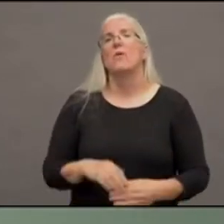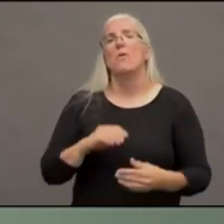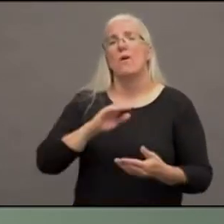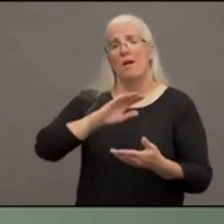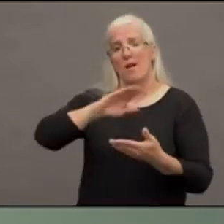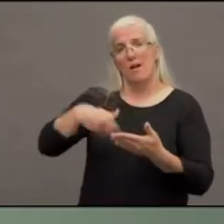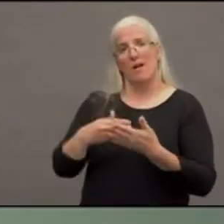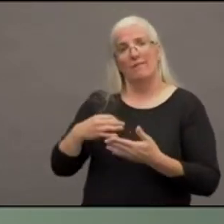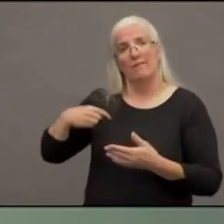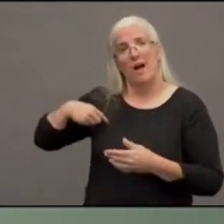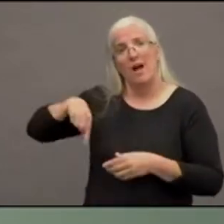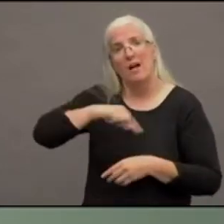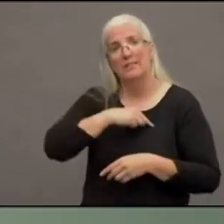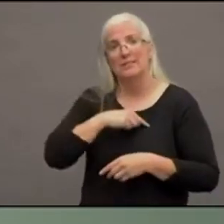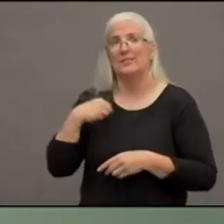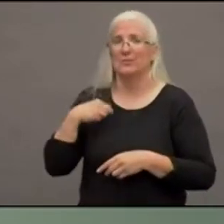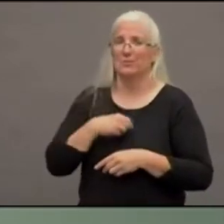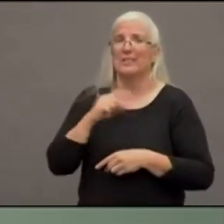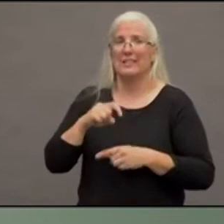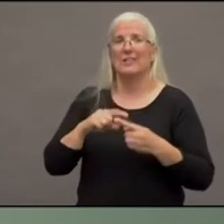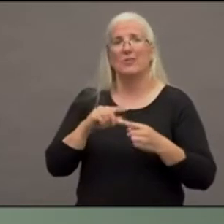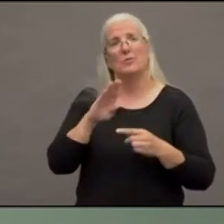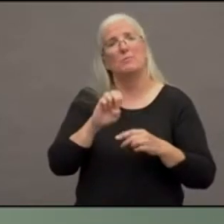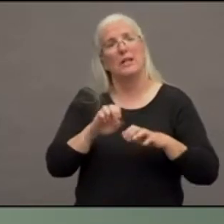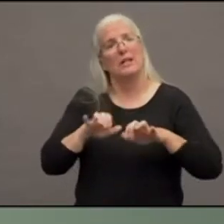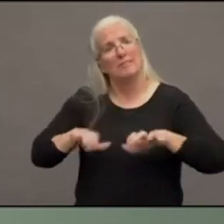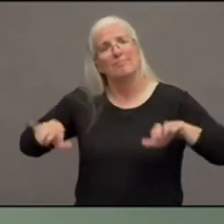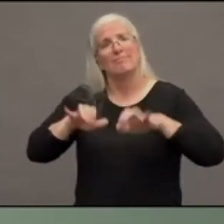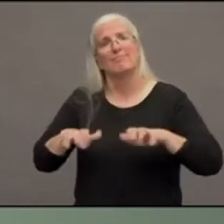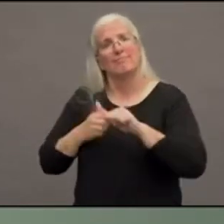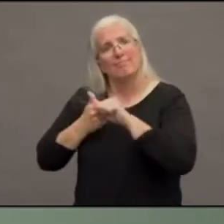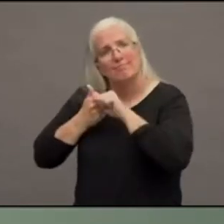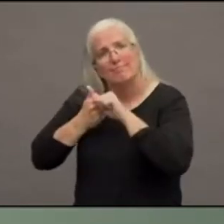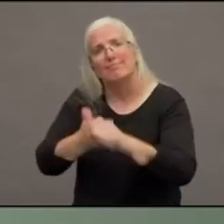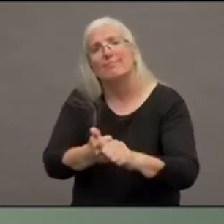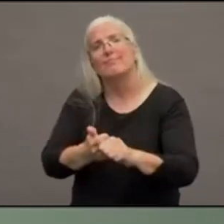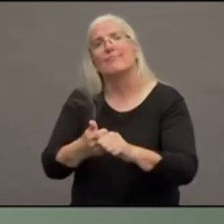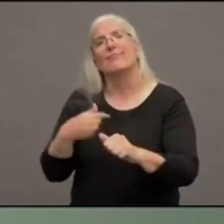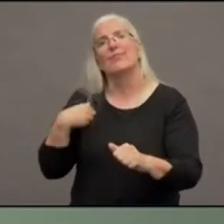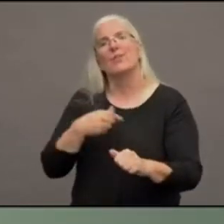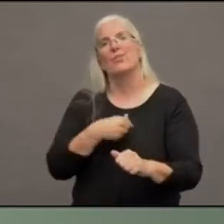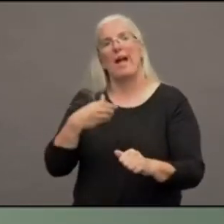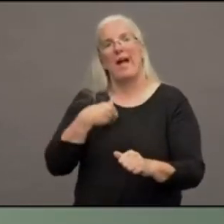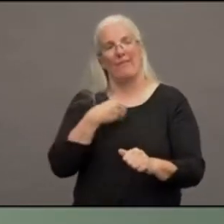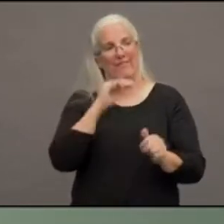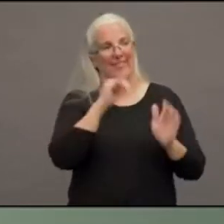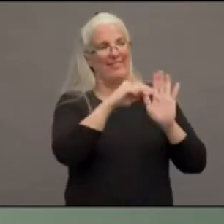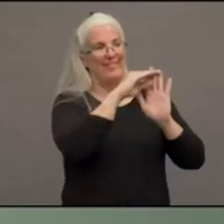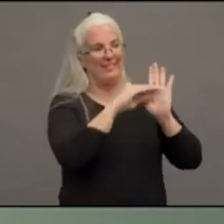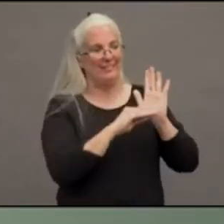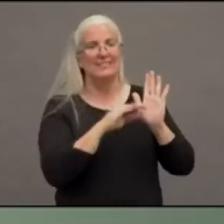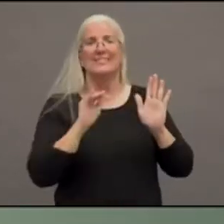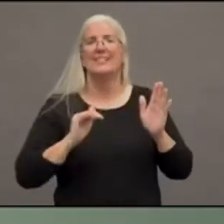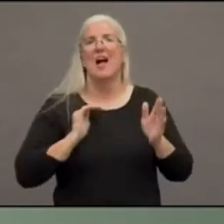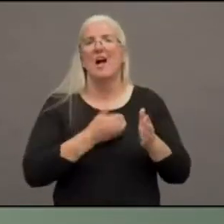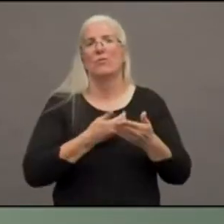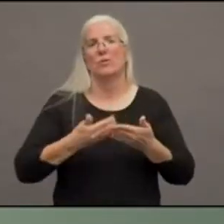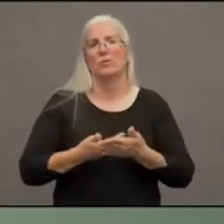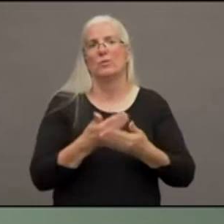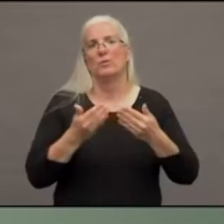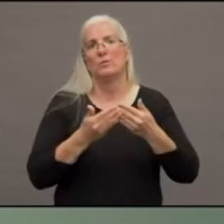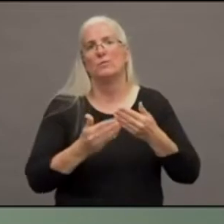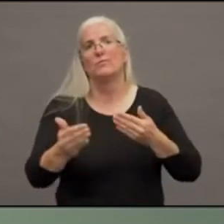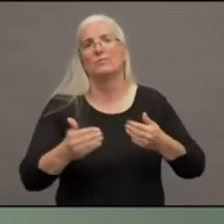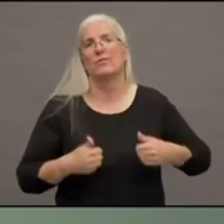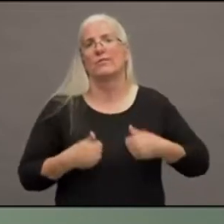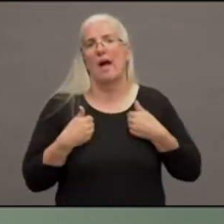be consistent and to have this as kind of the new norm across the board is going to be